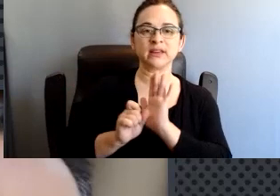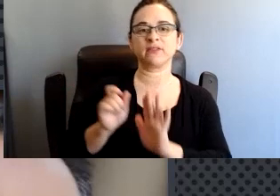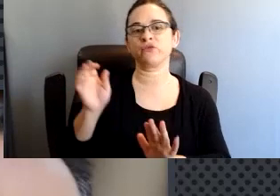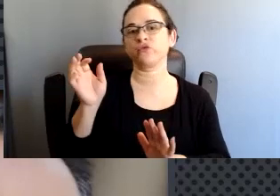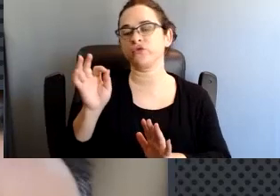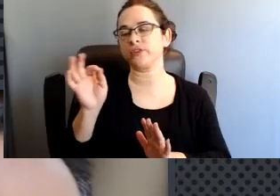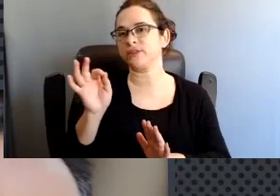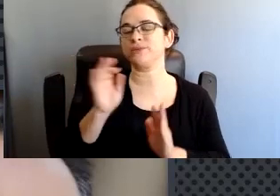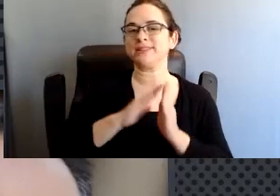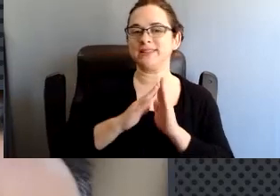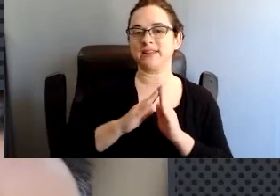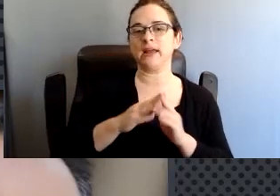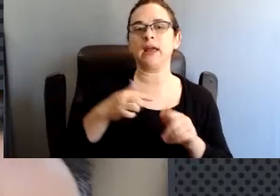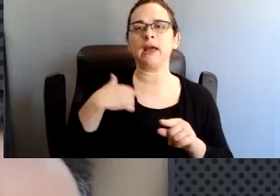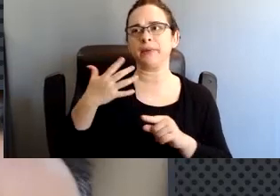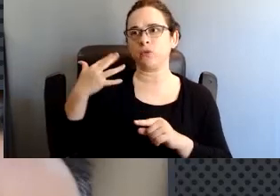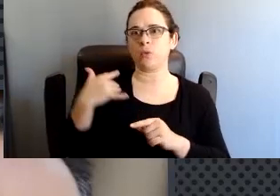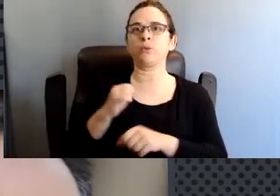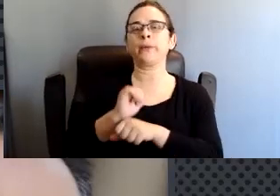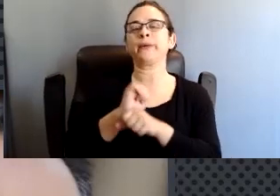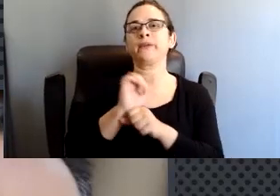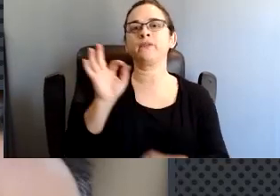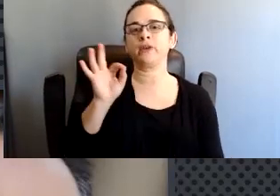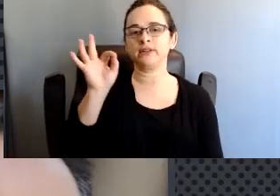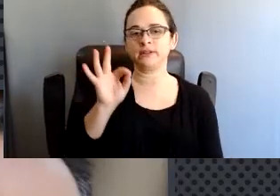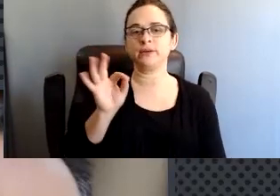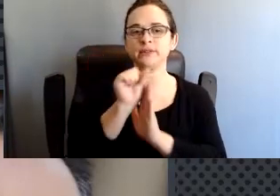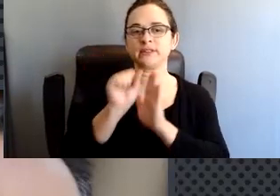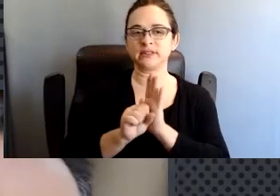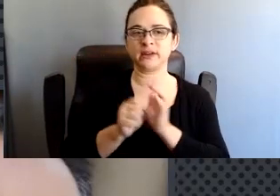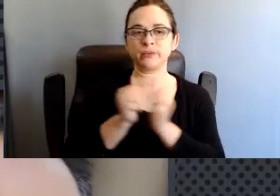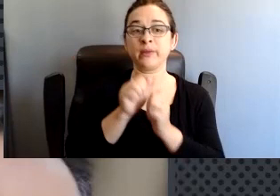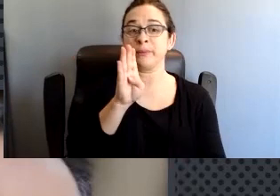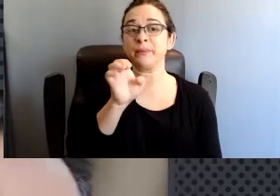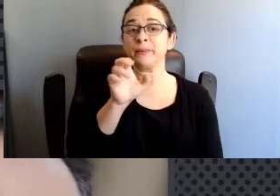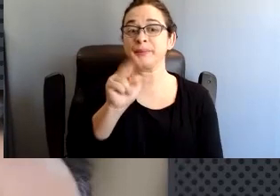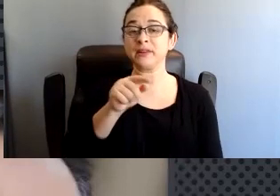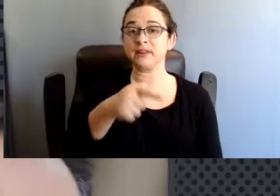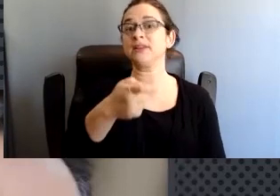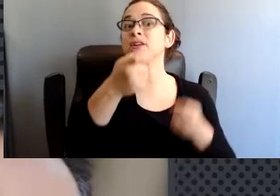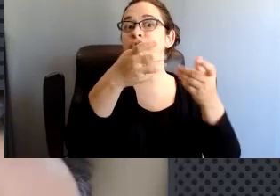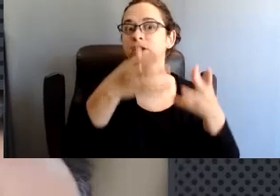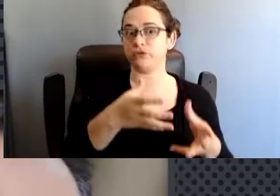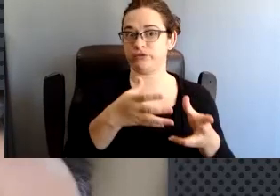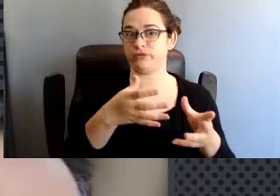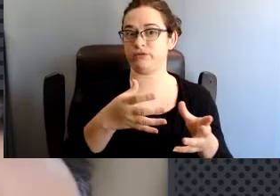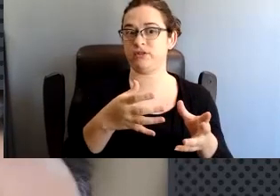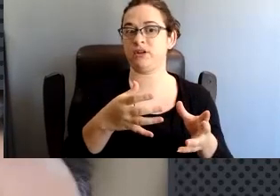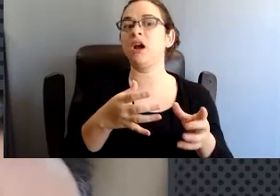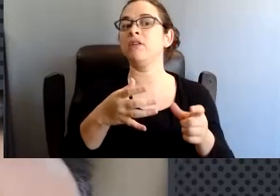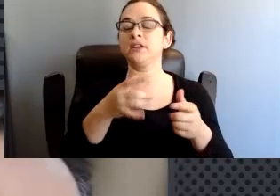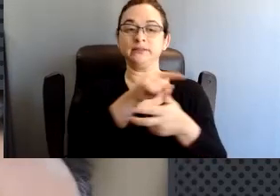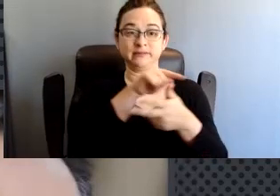Fresno State with Ben, who is our director of TRIO. He's also the director of the Dream Center as well, and our Upward Bound